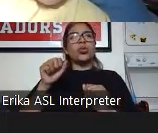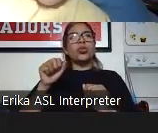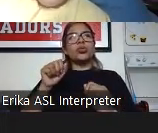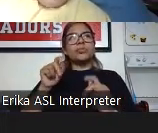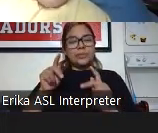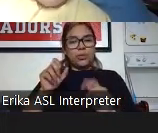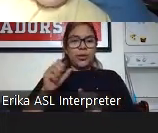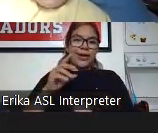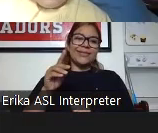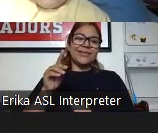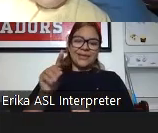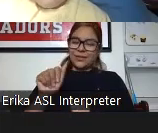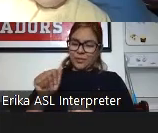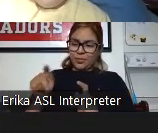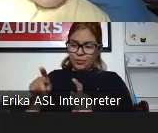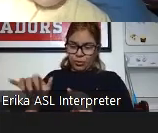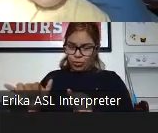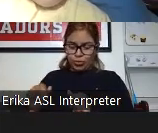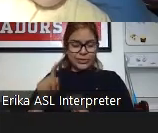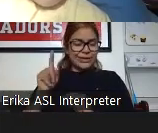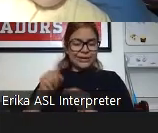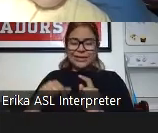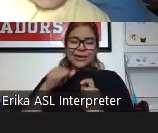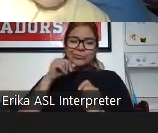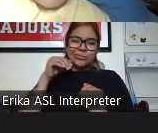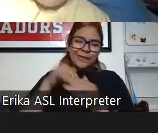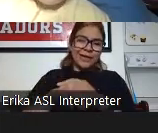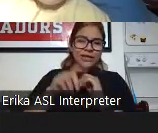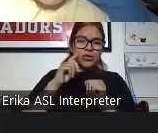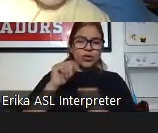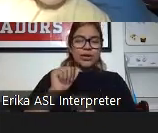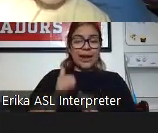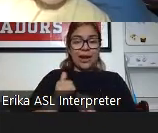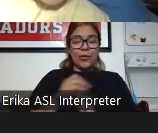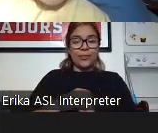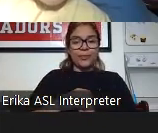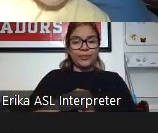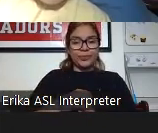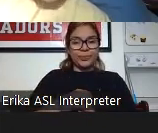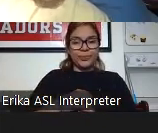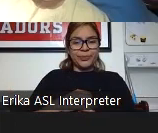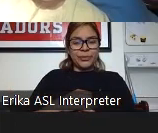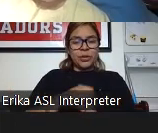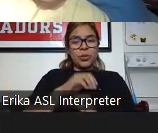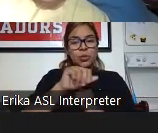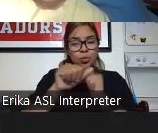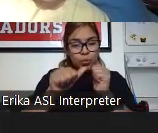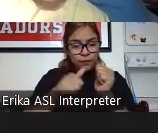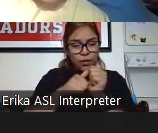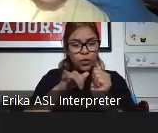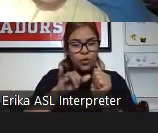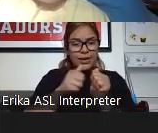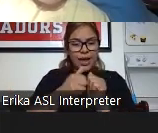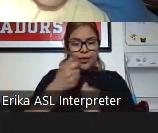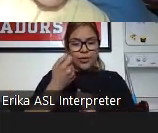disabilities. And this slide outlines AB 540 modernizes the 1979 Social Services